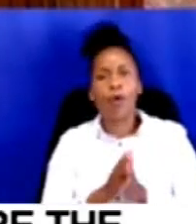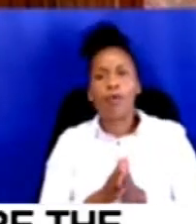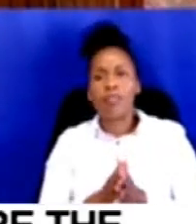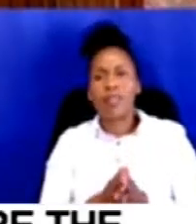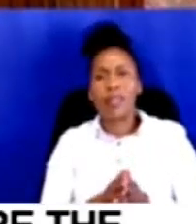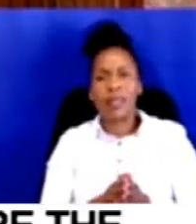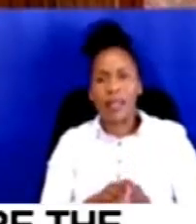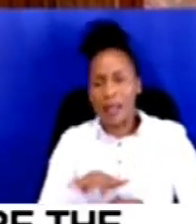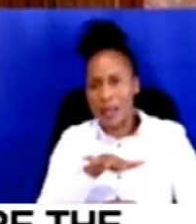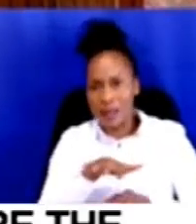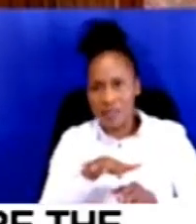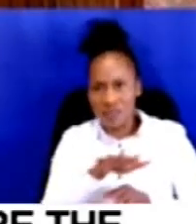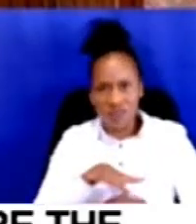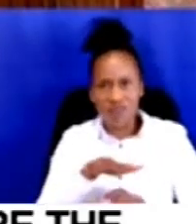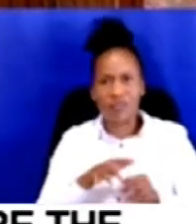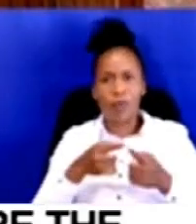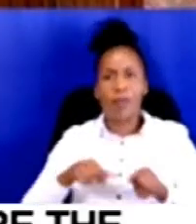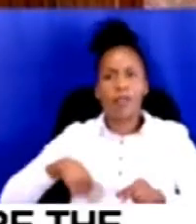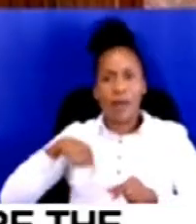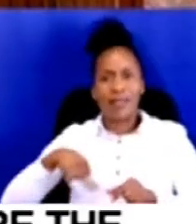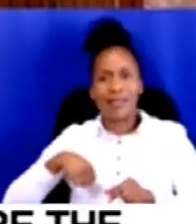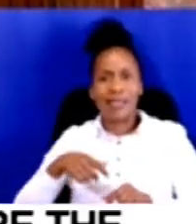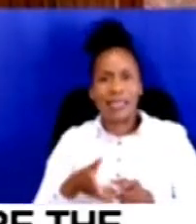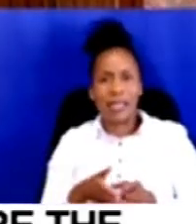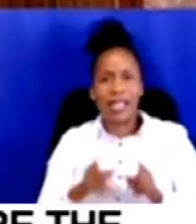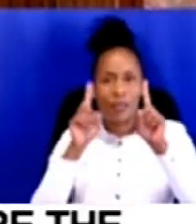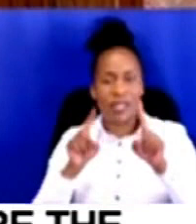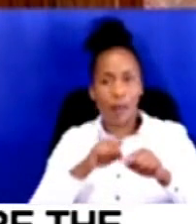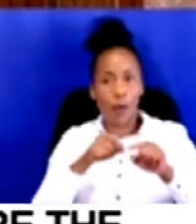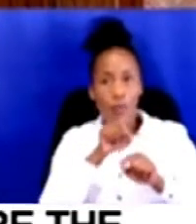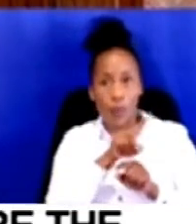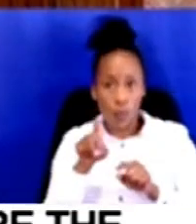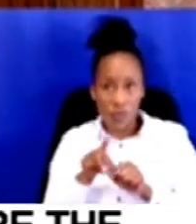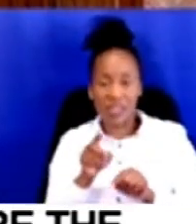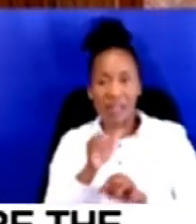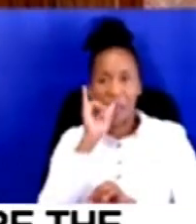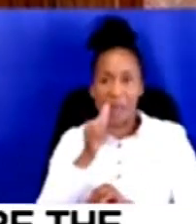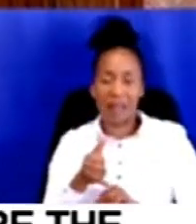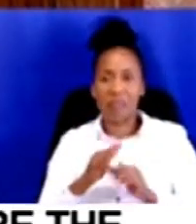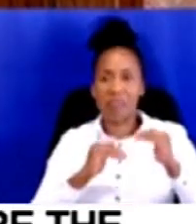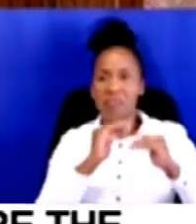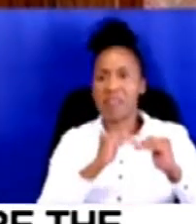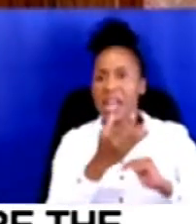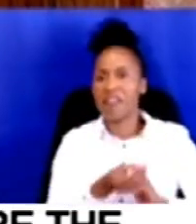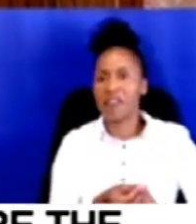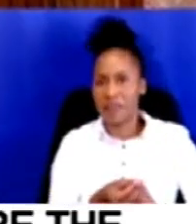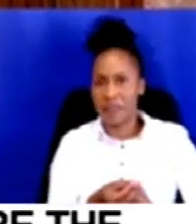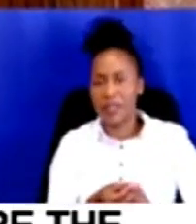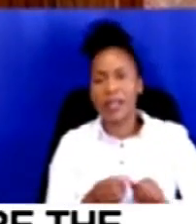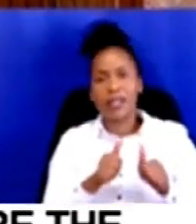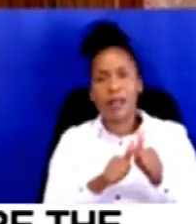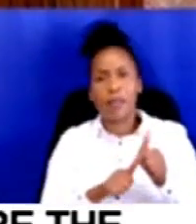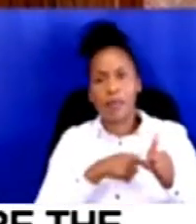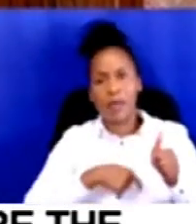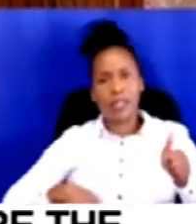you visited during the campaign, especially about poor infrastructure? Comrade Deputy